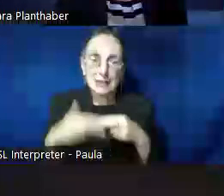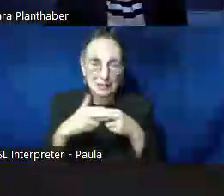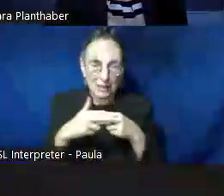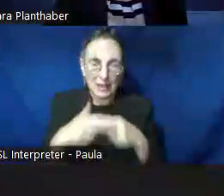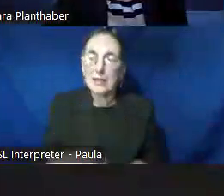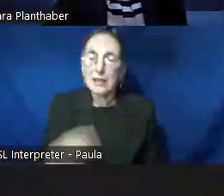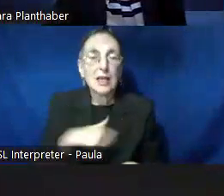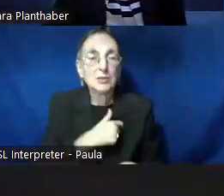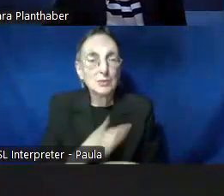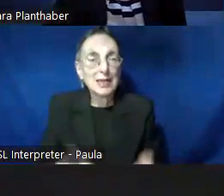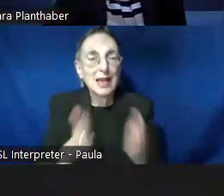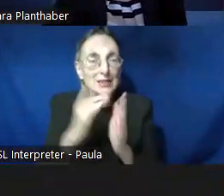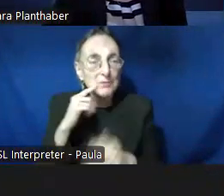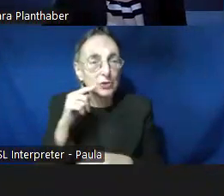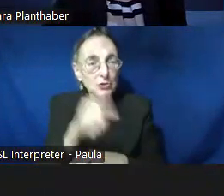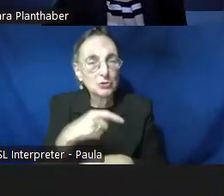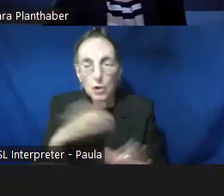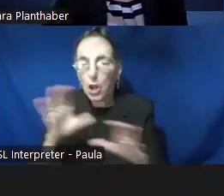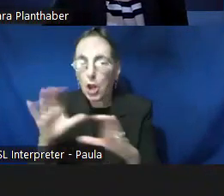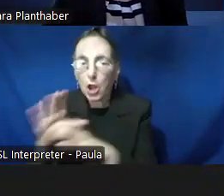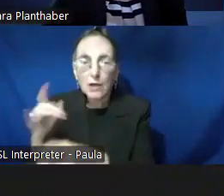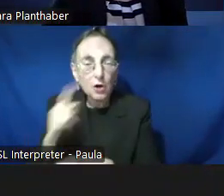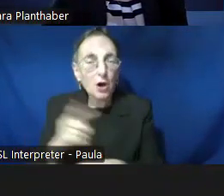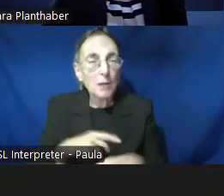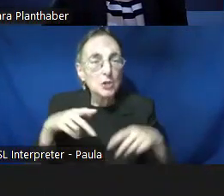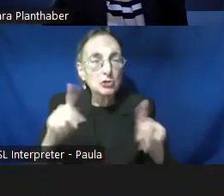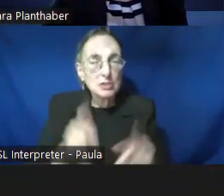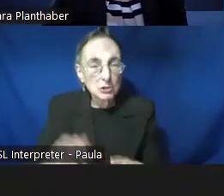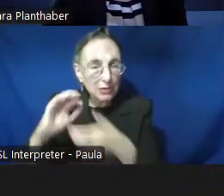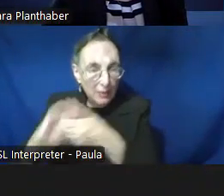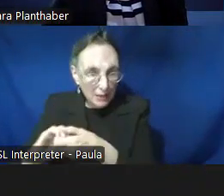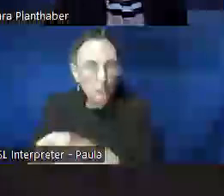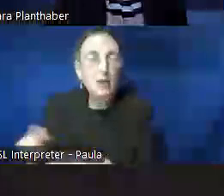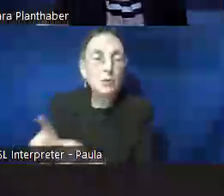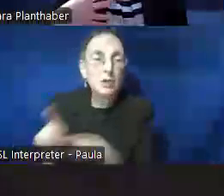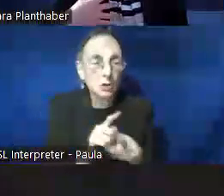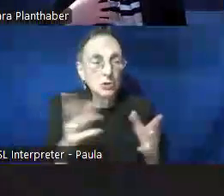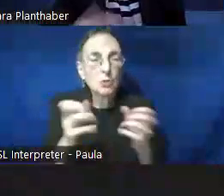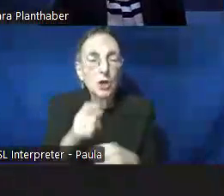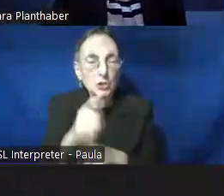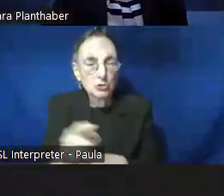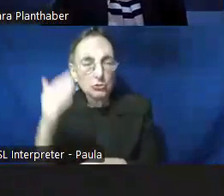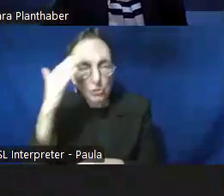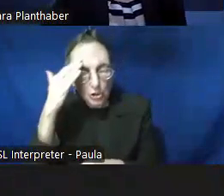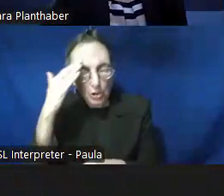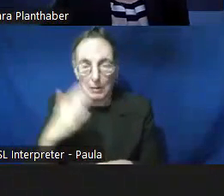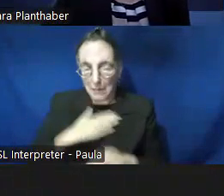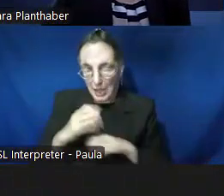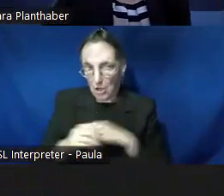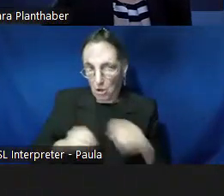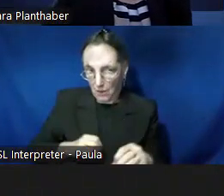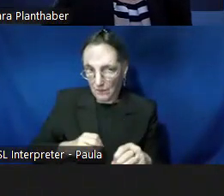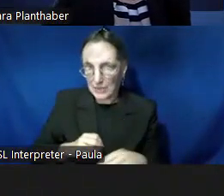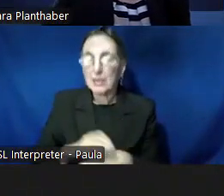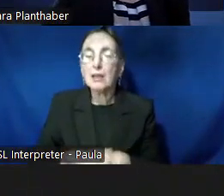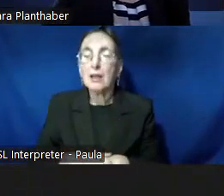As we ask for you to look for opportunities to collaborate, we also want you to know that we at my Office of Elder